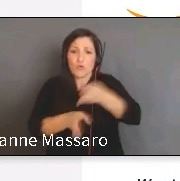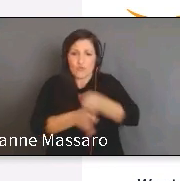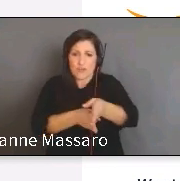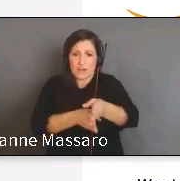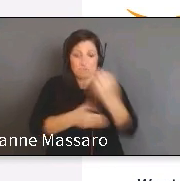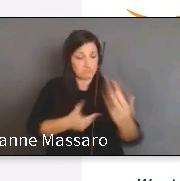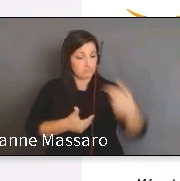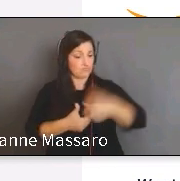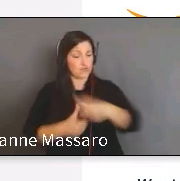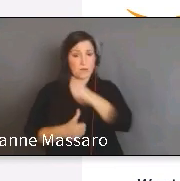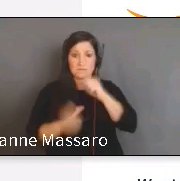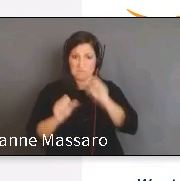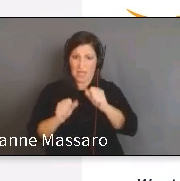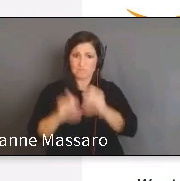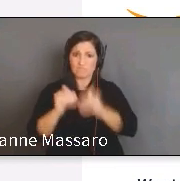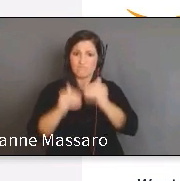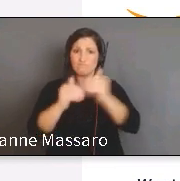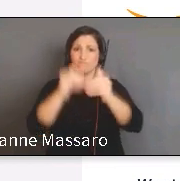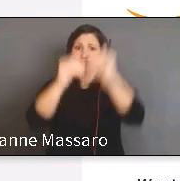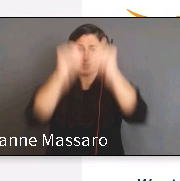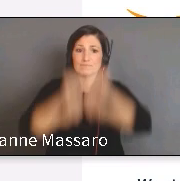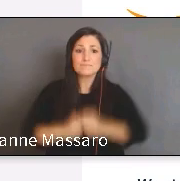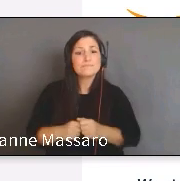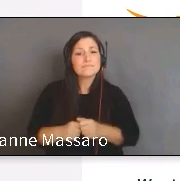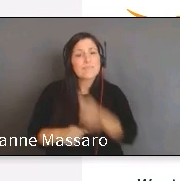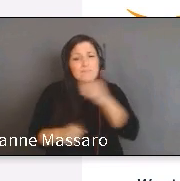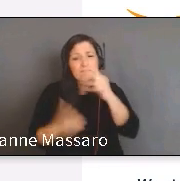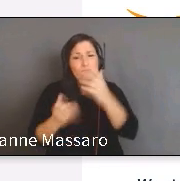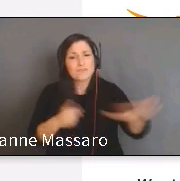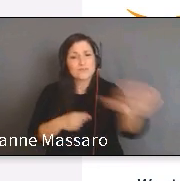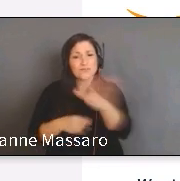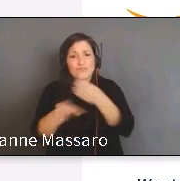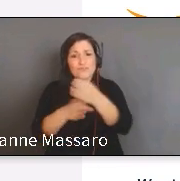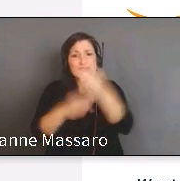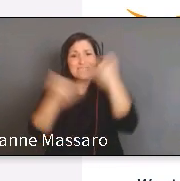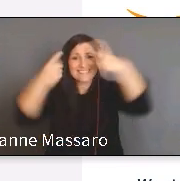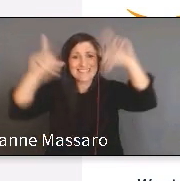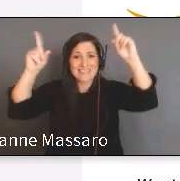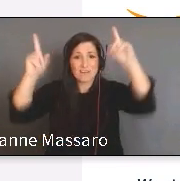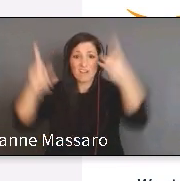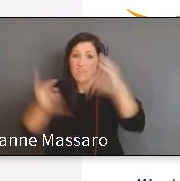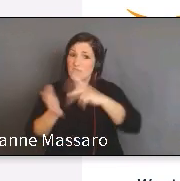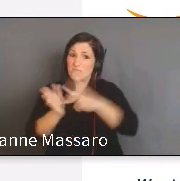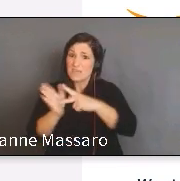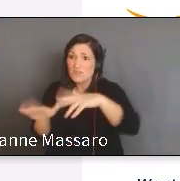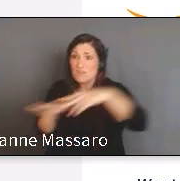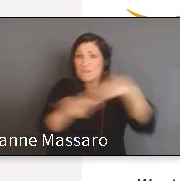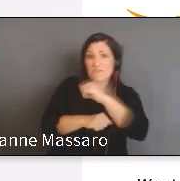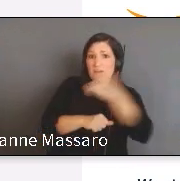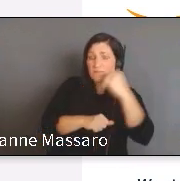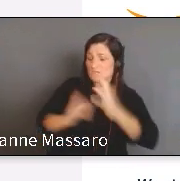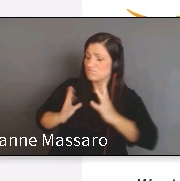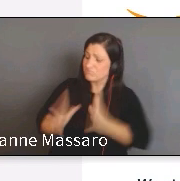with Amazon. Amazon wants you to be successful in your career, even if it means a career outside of Amazon, right? So